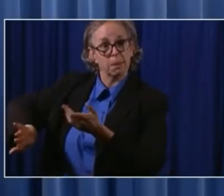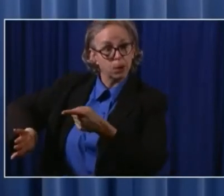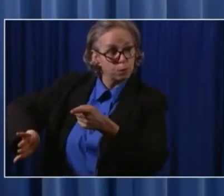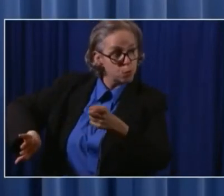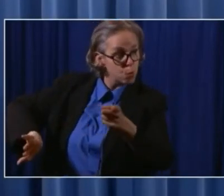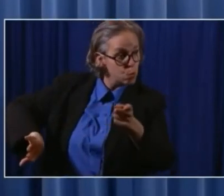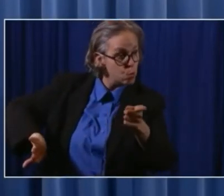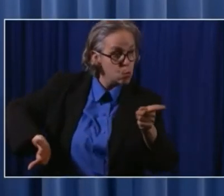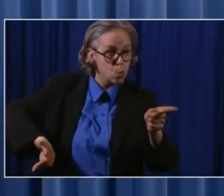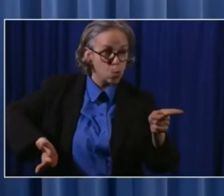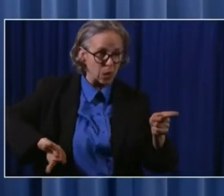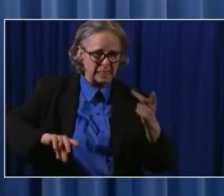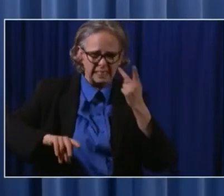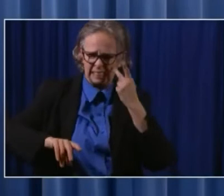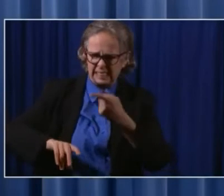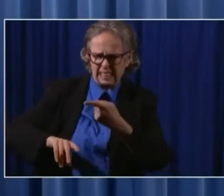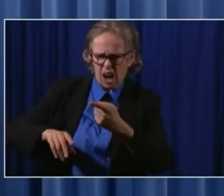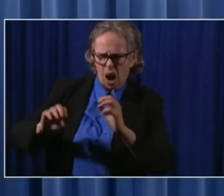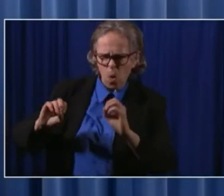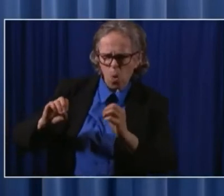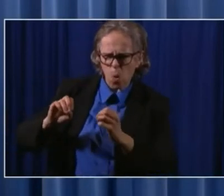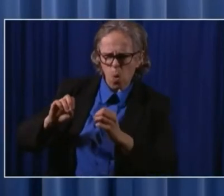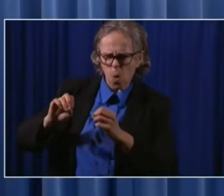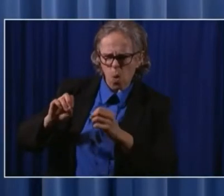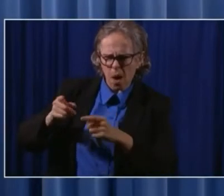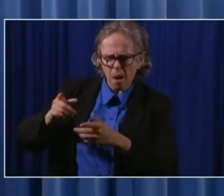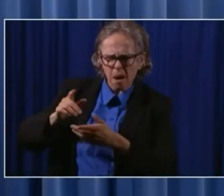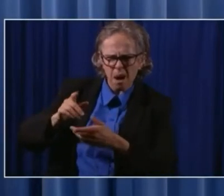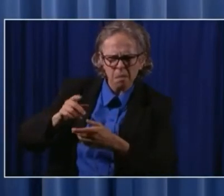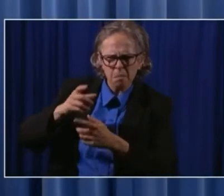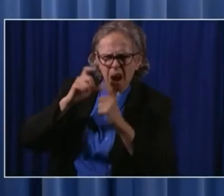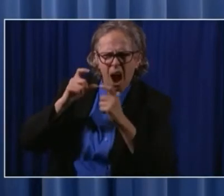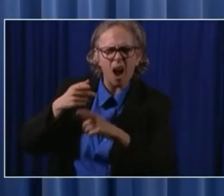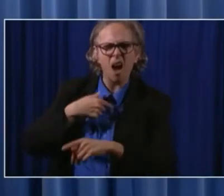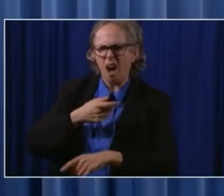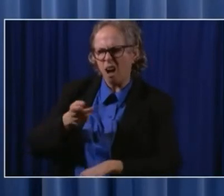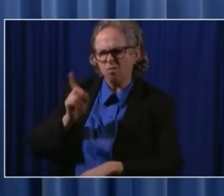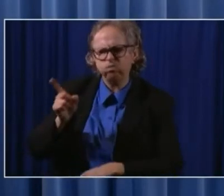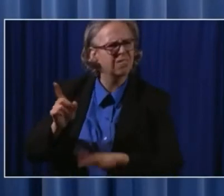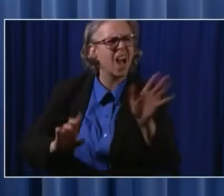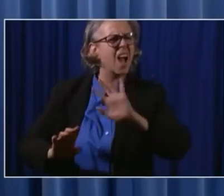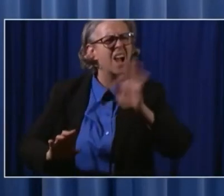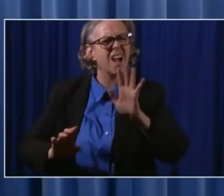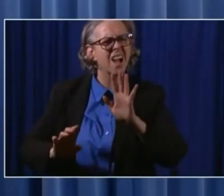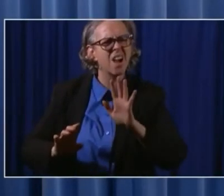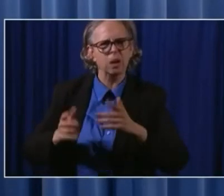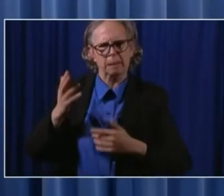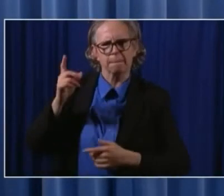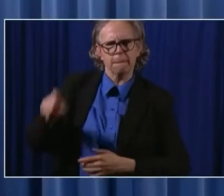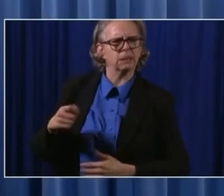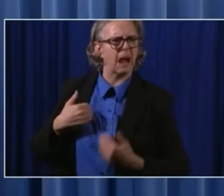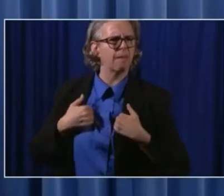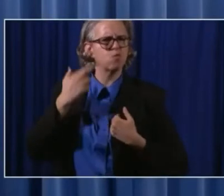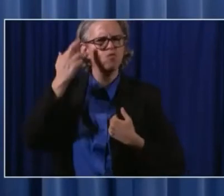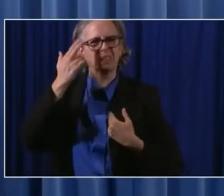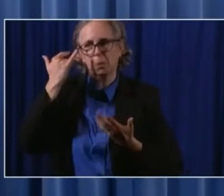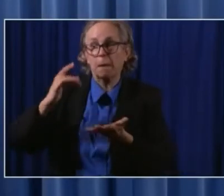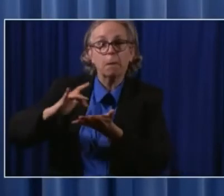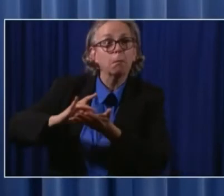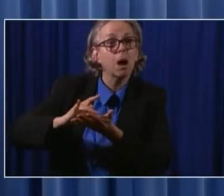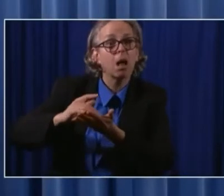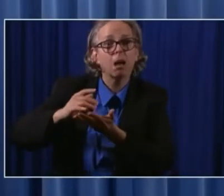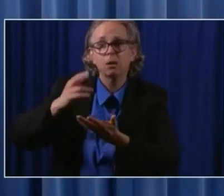is in a store and they do not have a mask now, we should assume that they have some medical problem. We should assume that there is some very